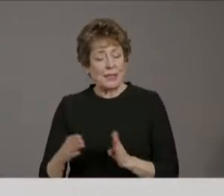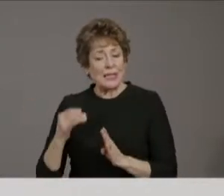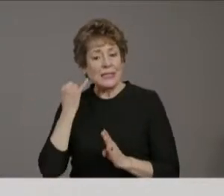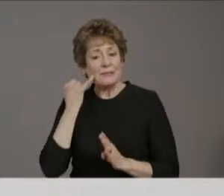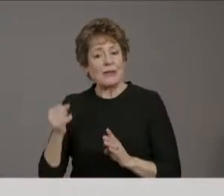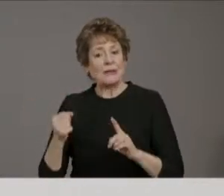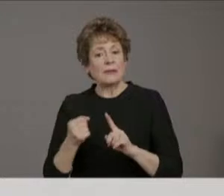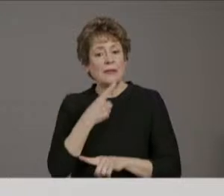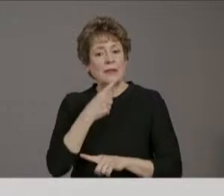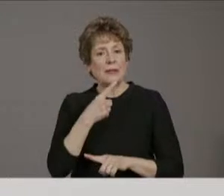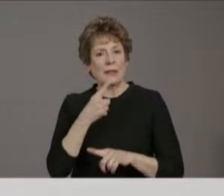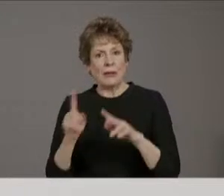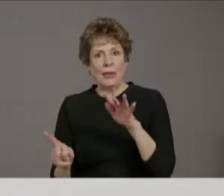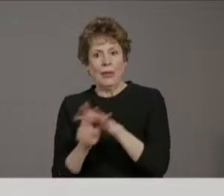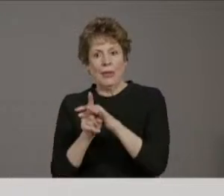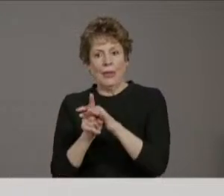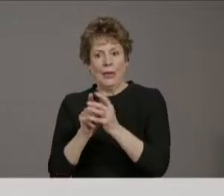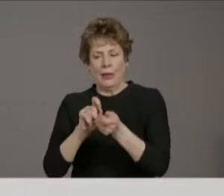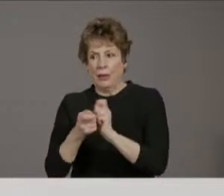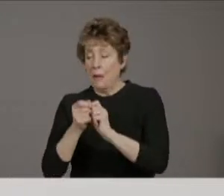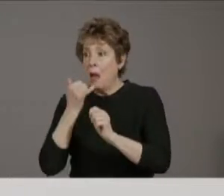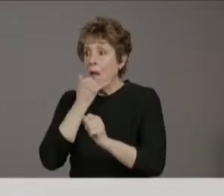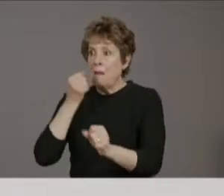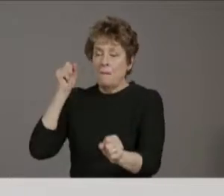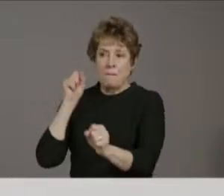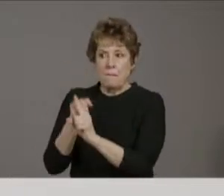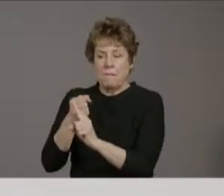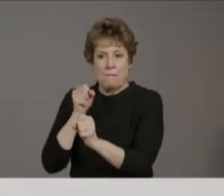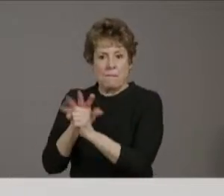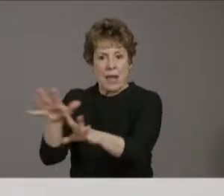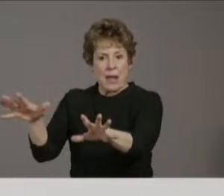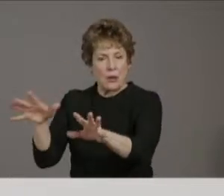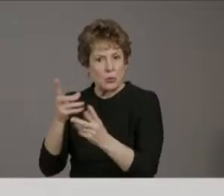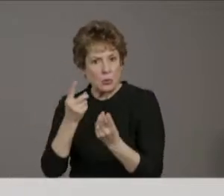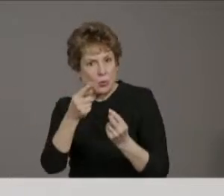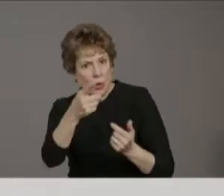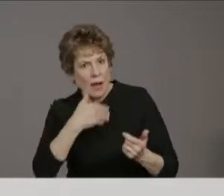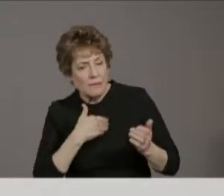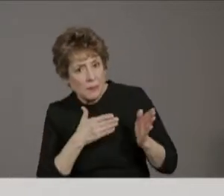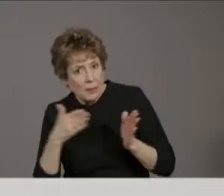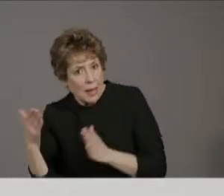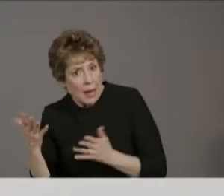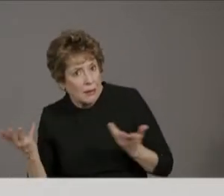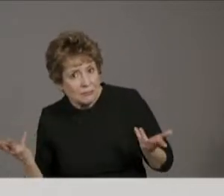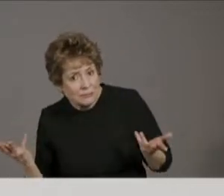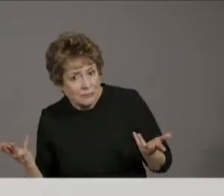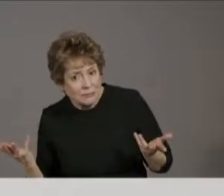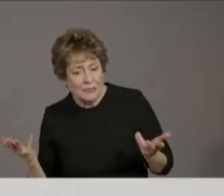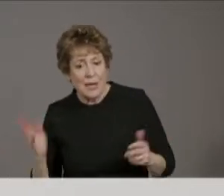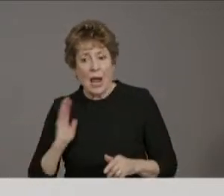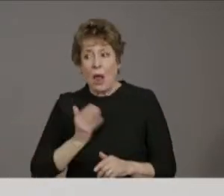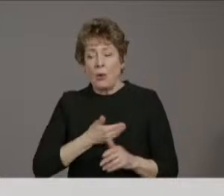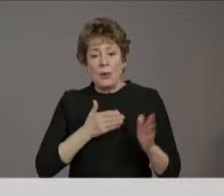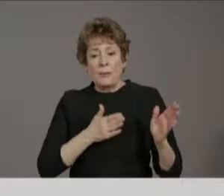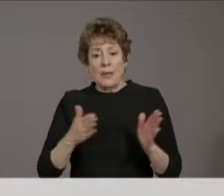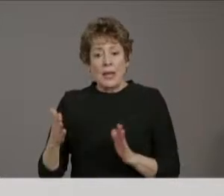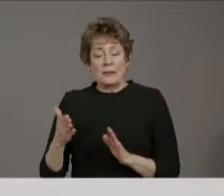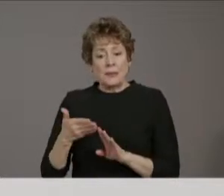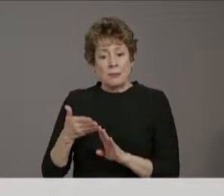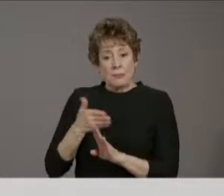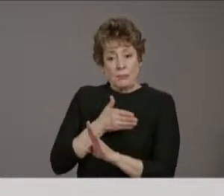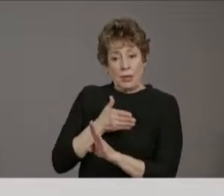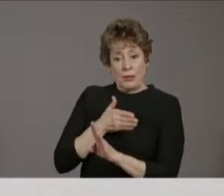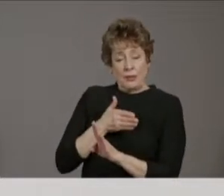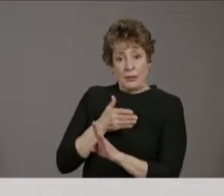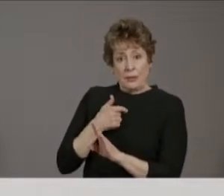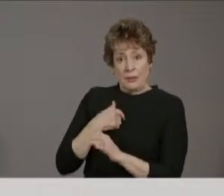virus? So yes. Or is it more reactive? So we continue to monitor what we